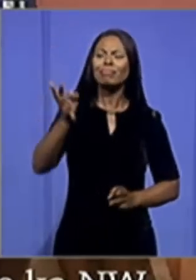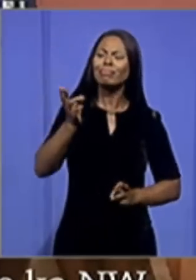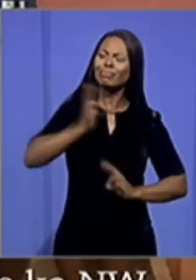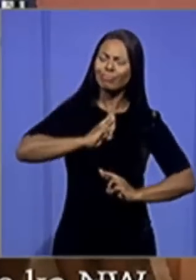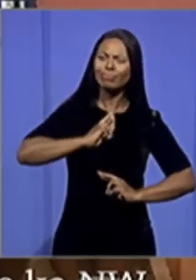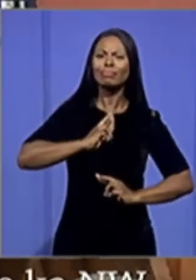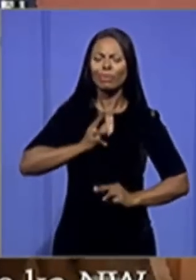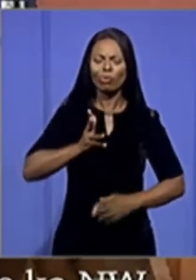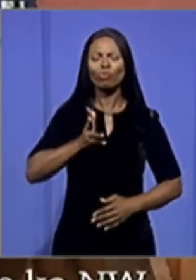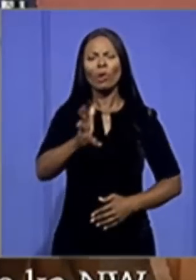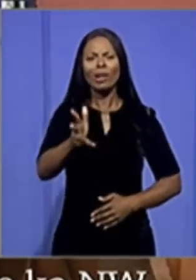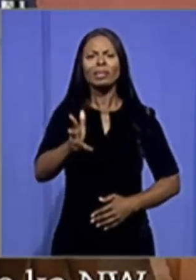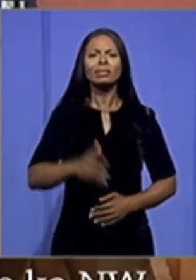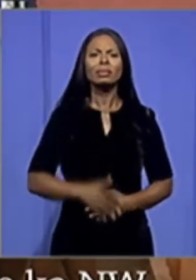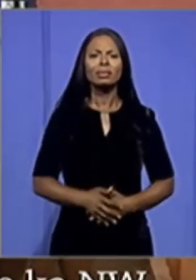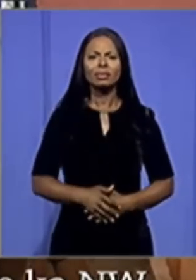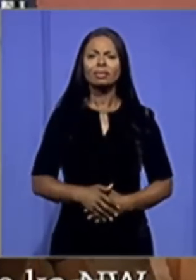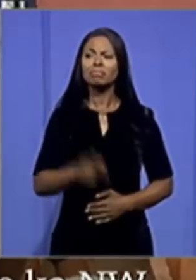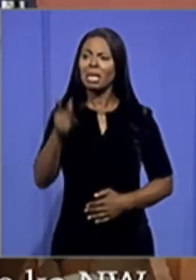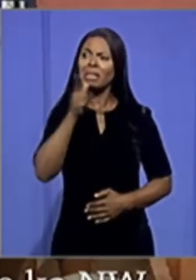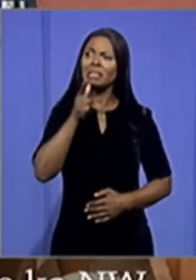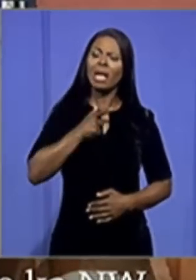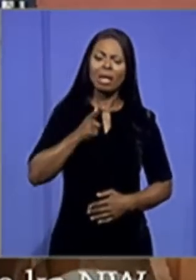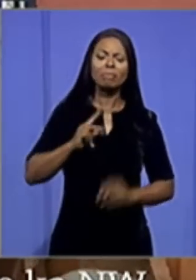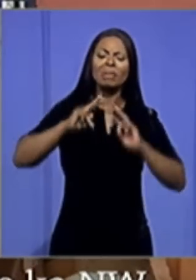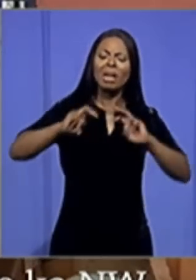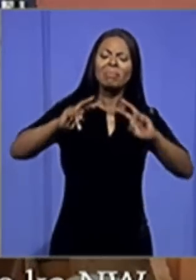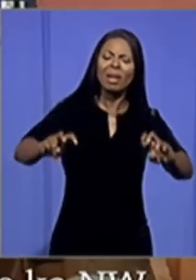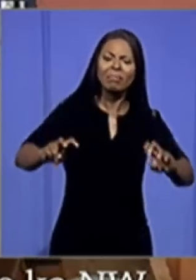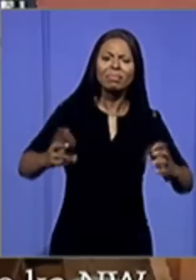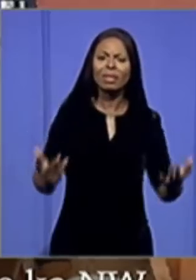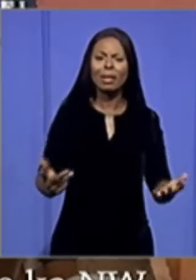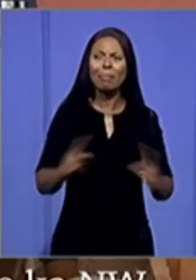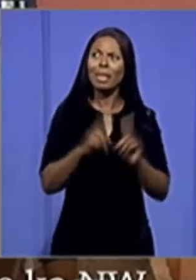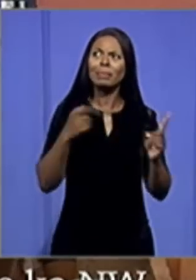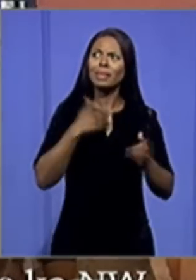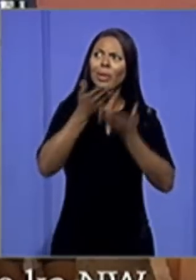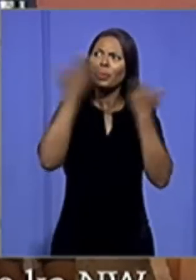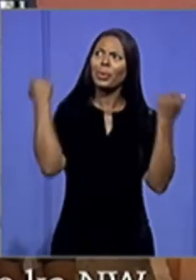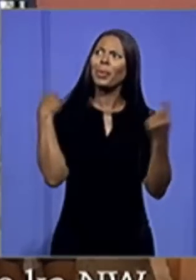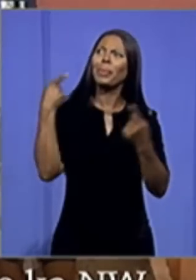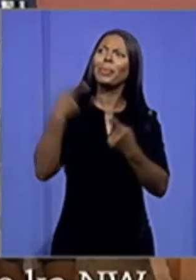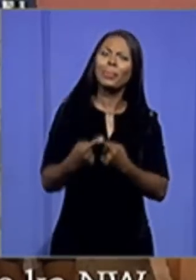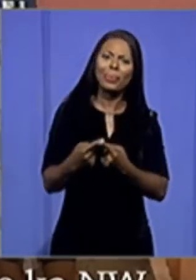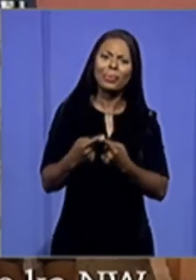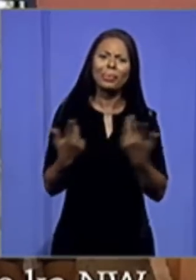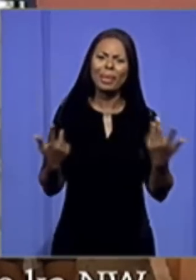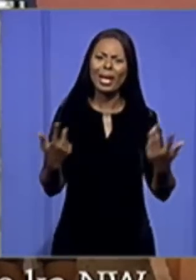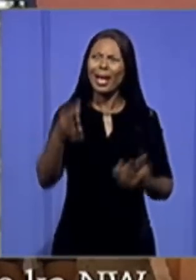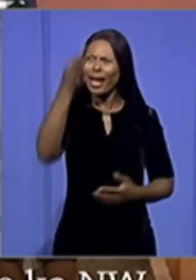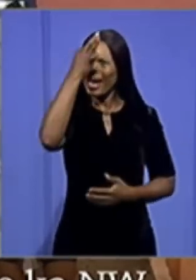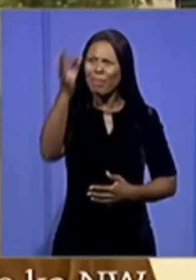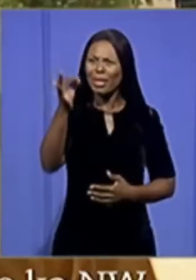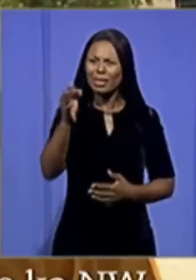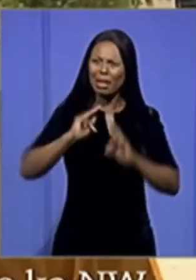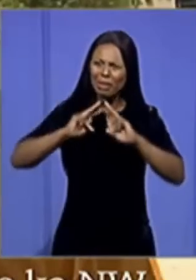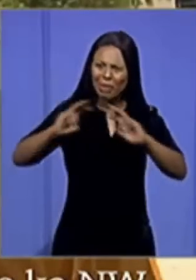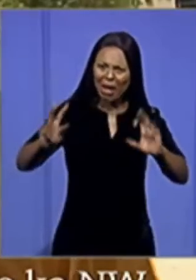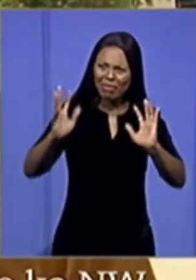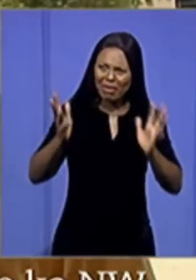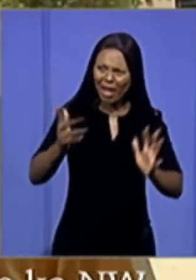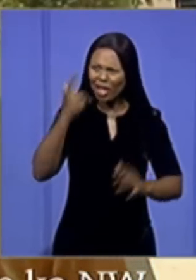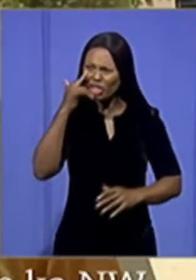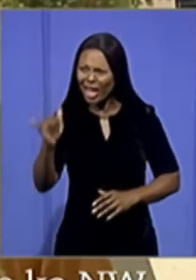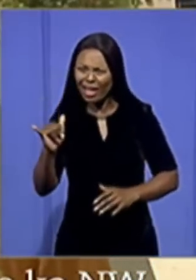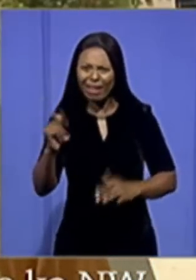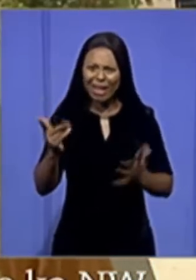dikarabo ire ya go tlhatlhoba ga ke tse gore a le jaanong jaana a puso ya rona a e sentse tlhatlhoba. Re etsa gore lefapha